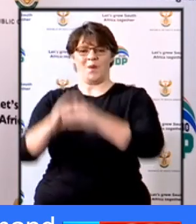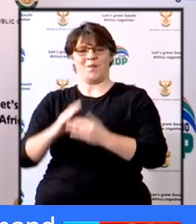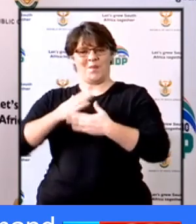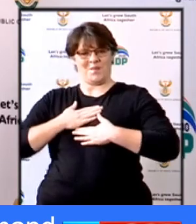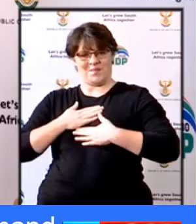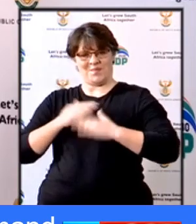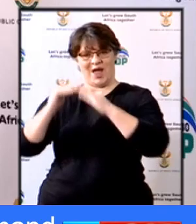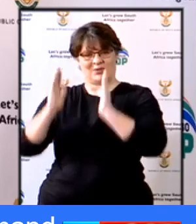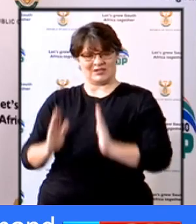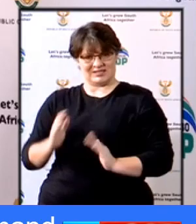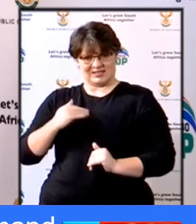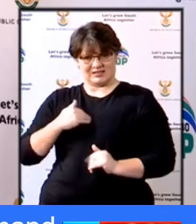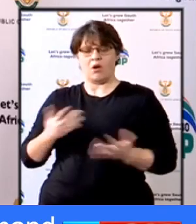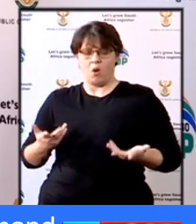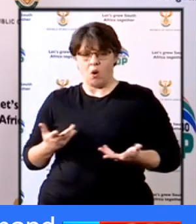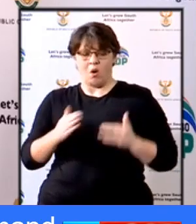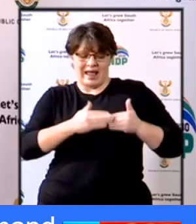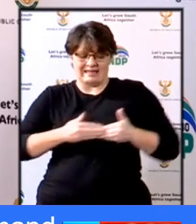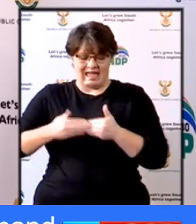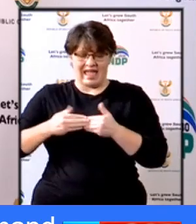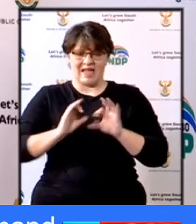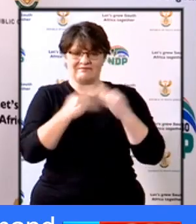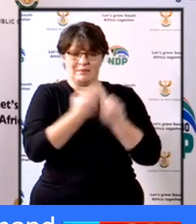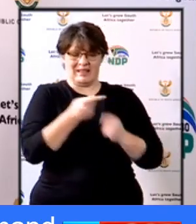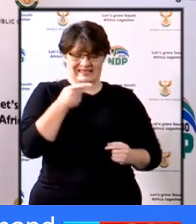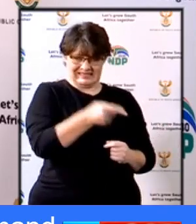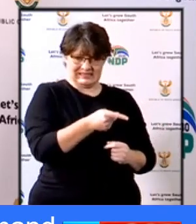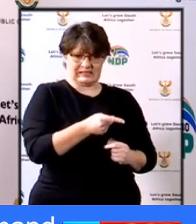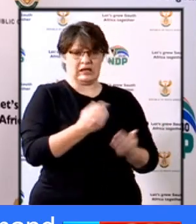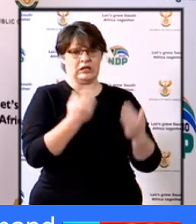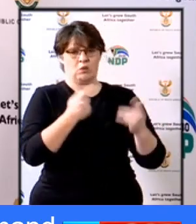or caring for an immediate family member,